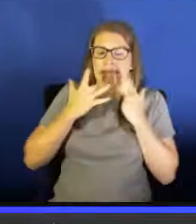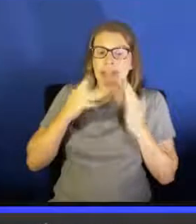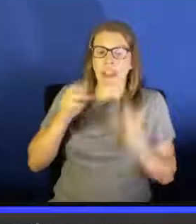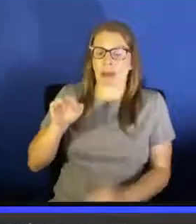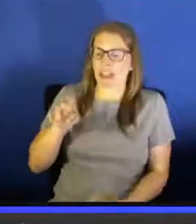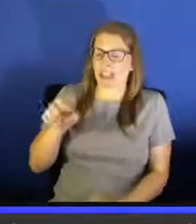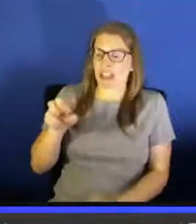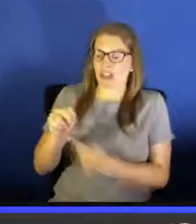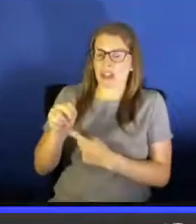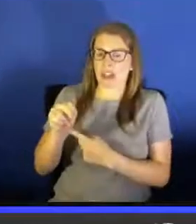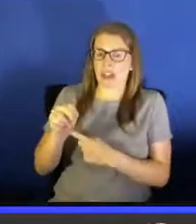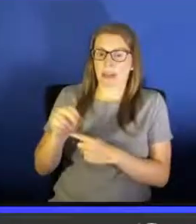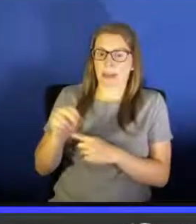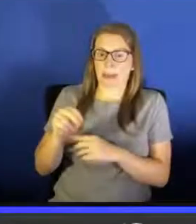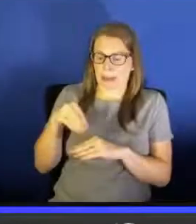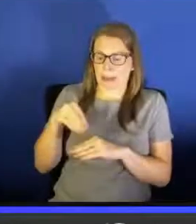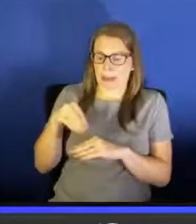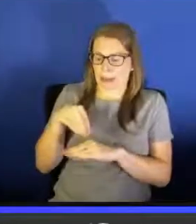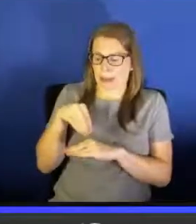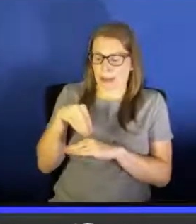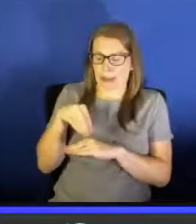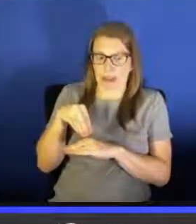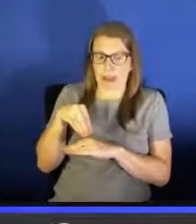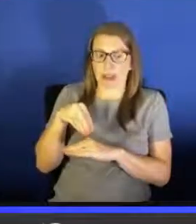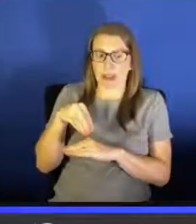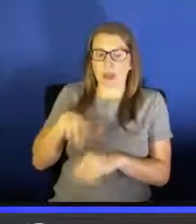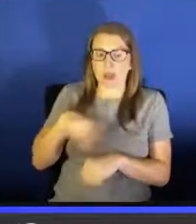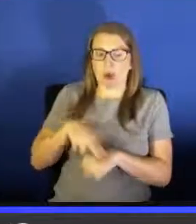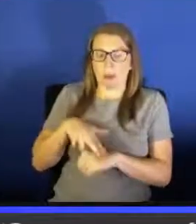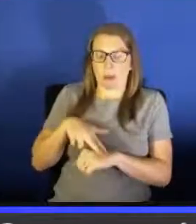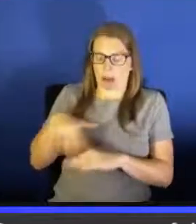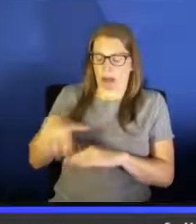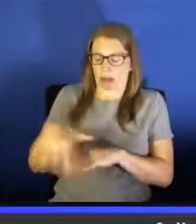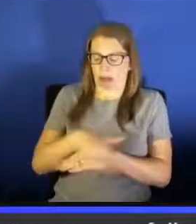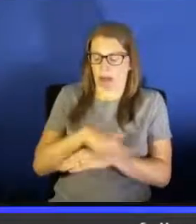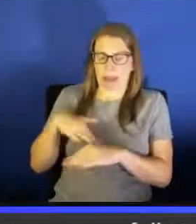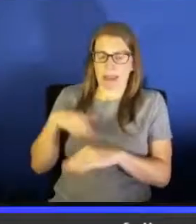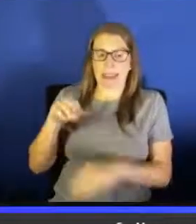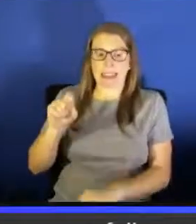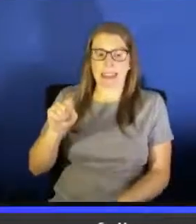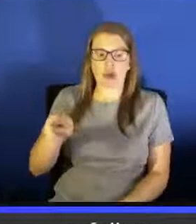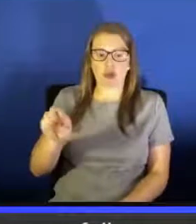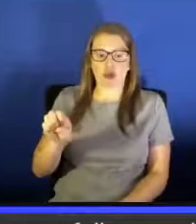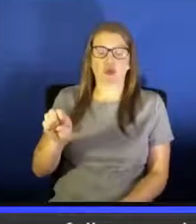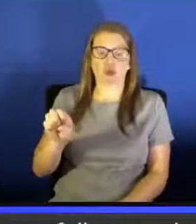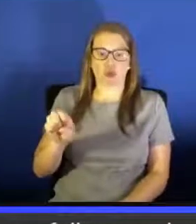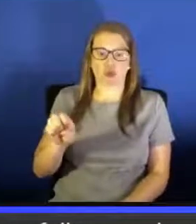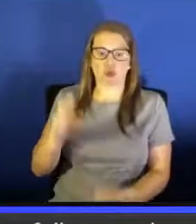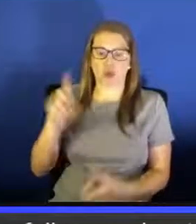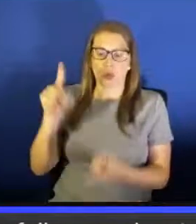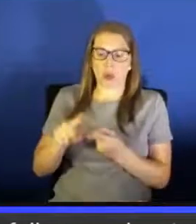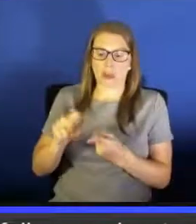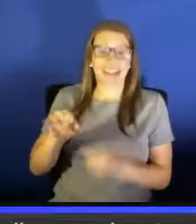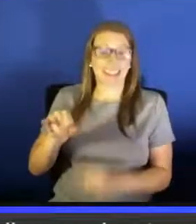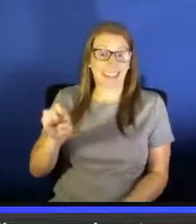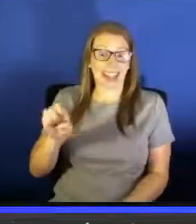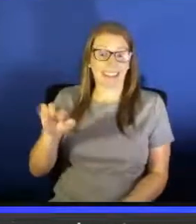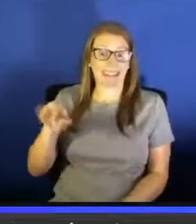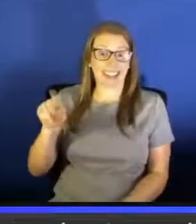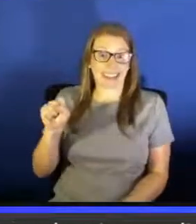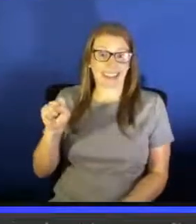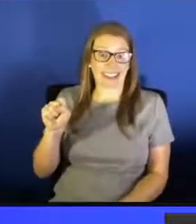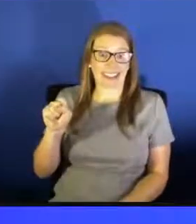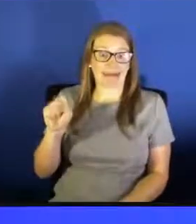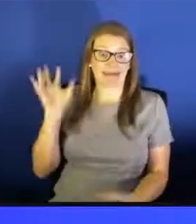to some of the surrounding normal tissues, potentially reducing side effects in the long term.